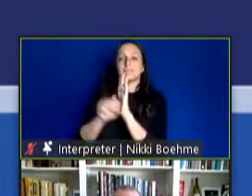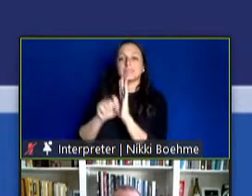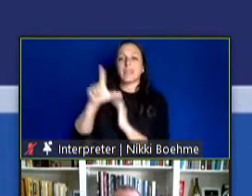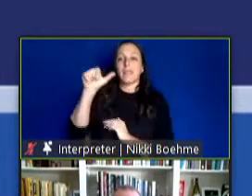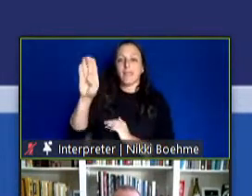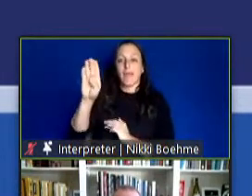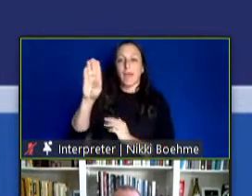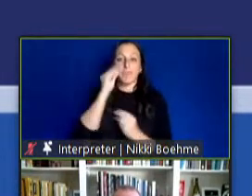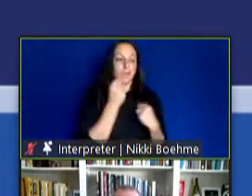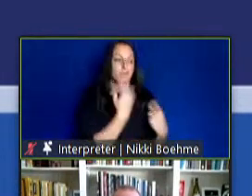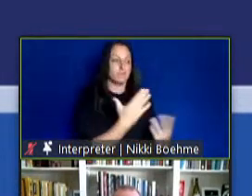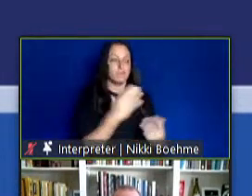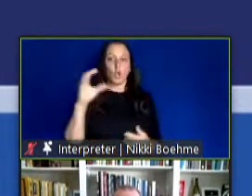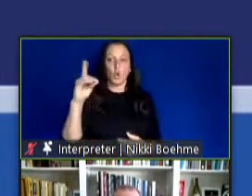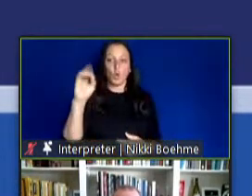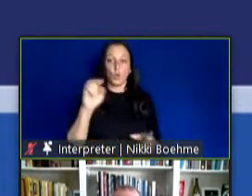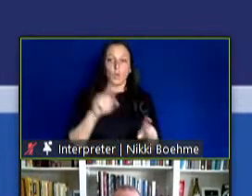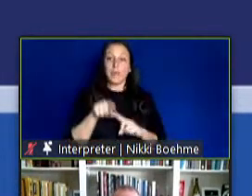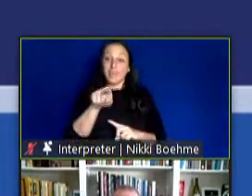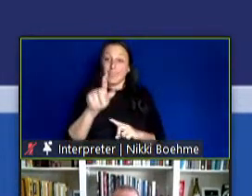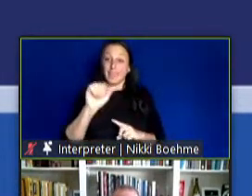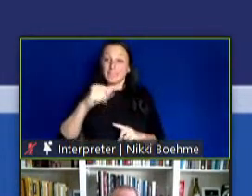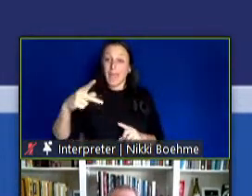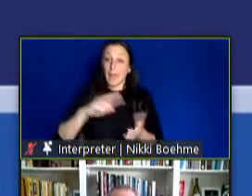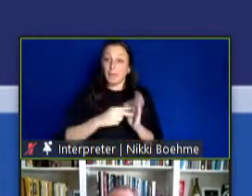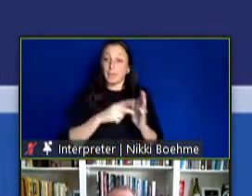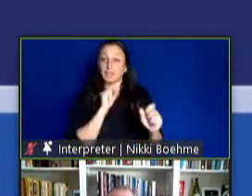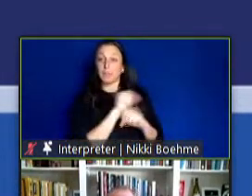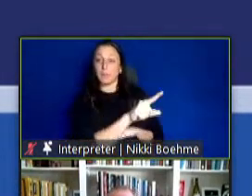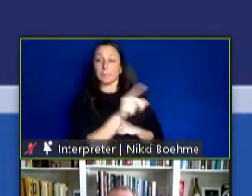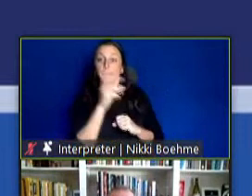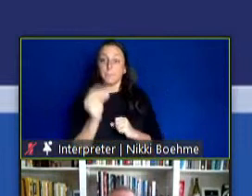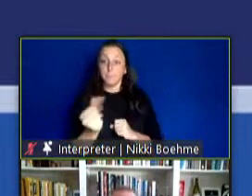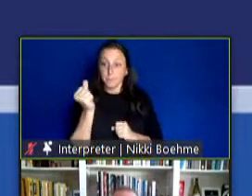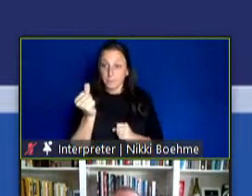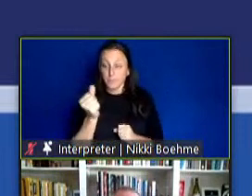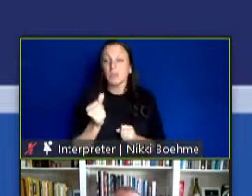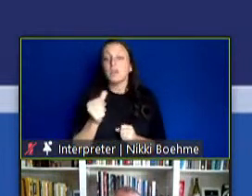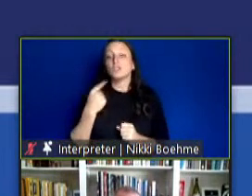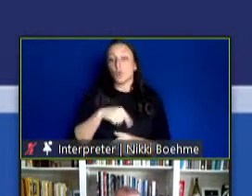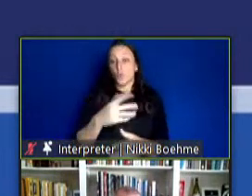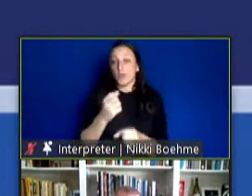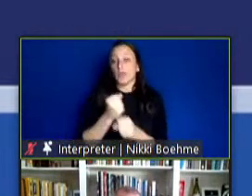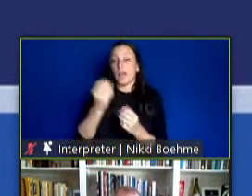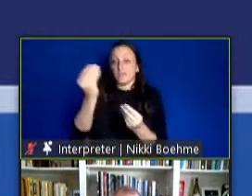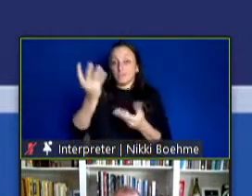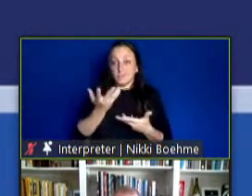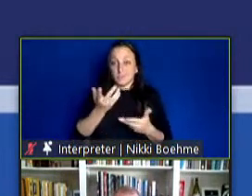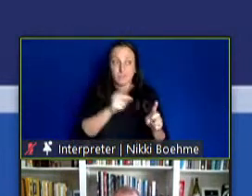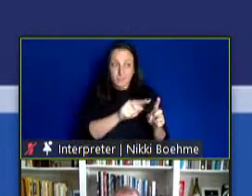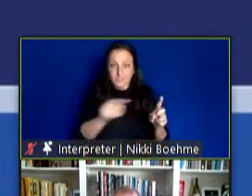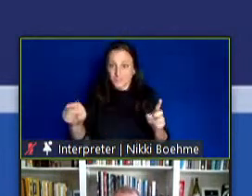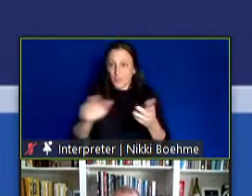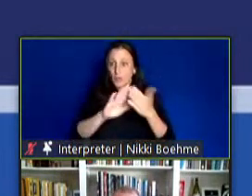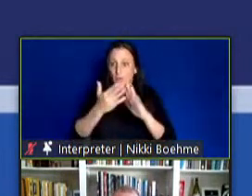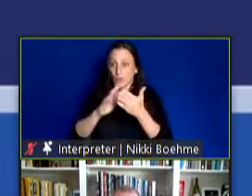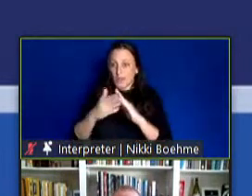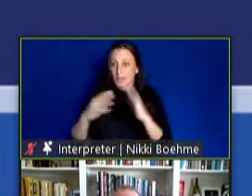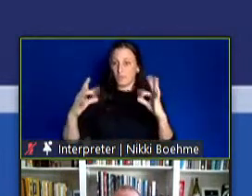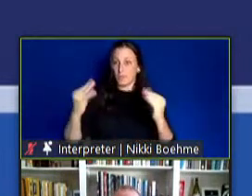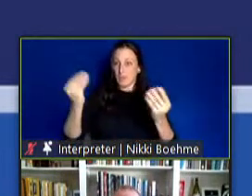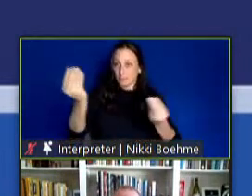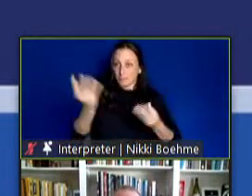receive. We received community feedback that this was a way to empower users